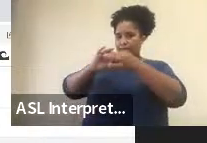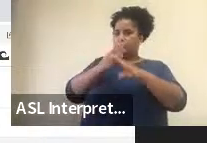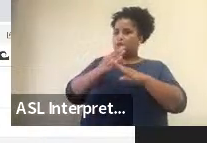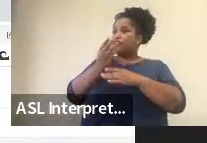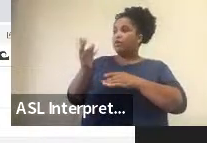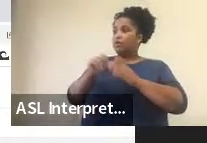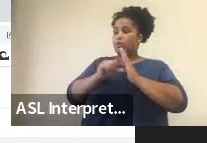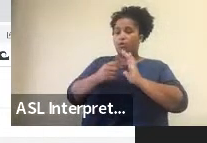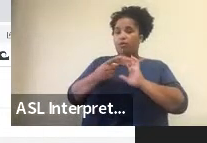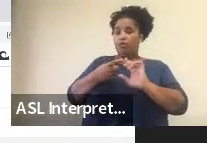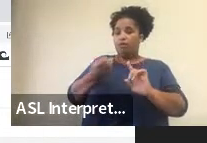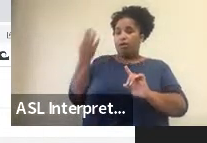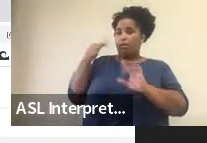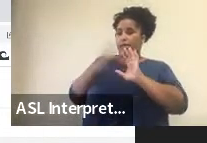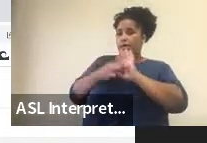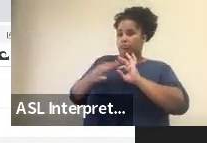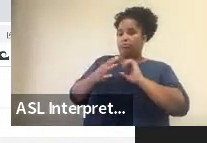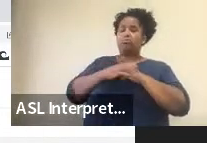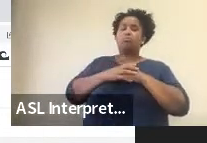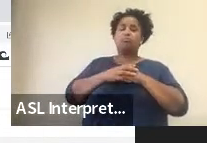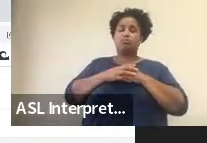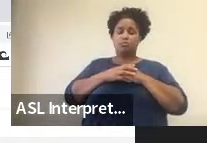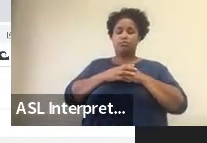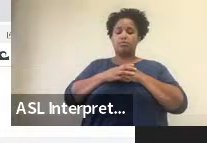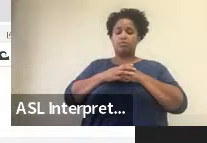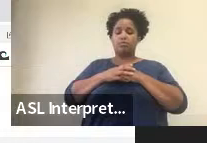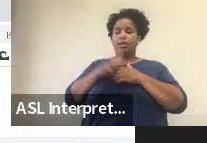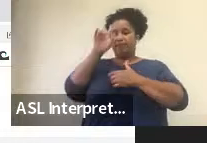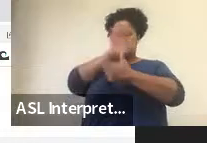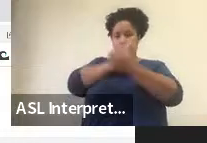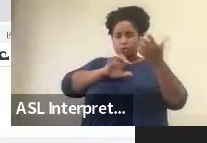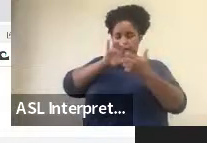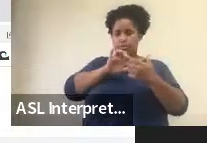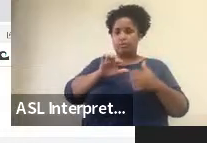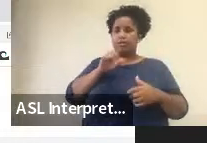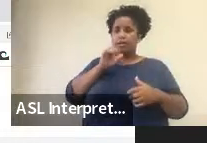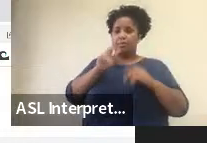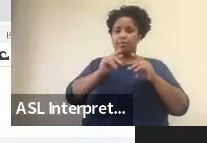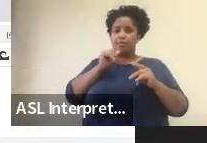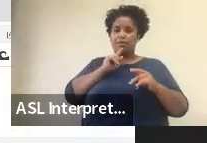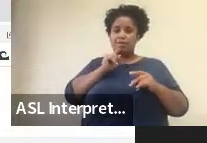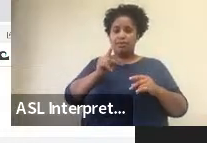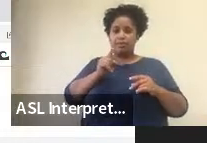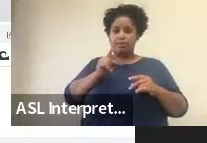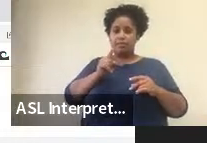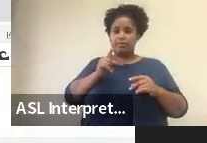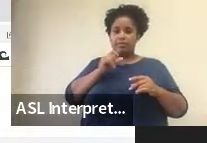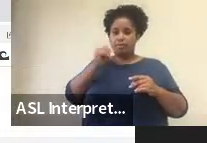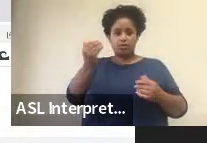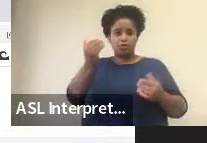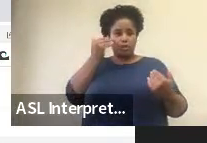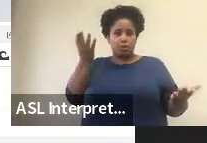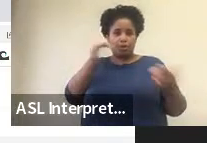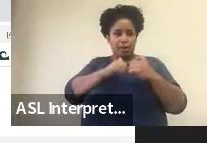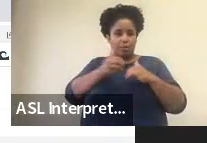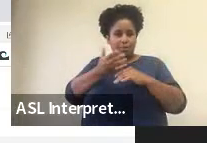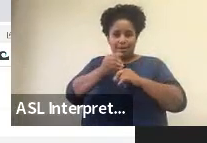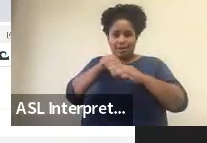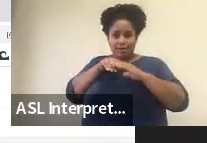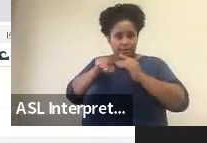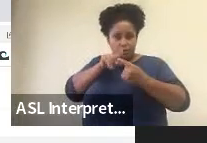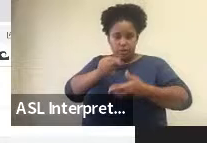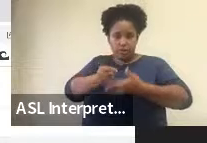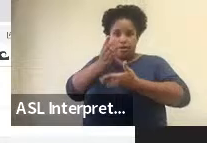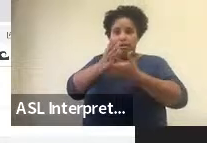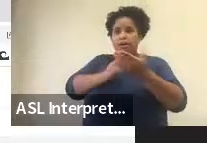things that definitely there was confusion and not people really don't know how to get access to treatment. Some